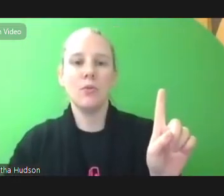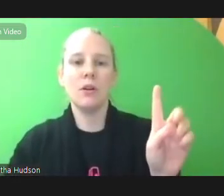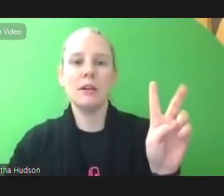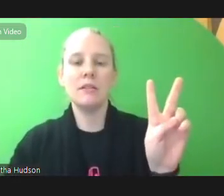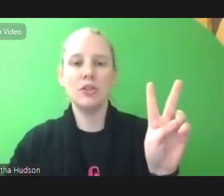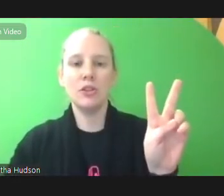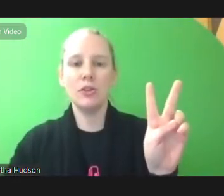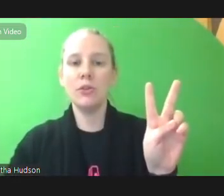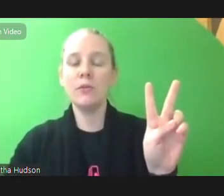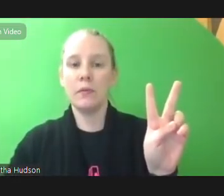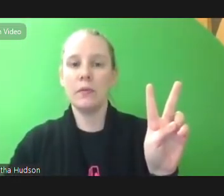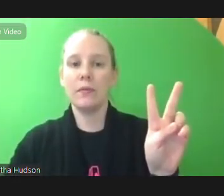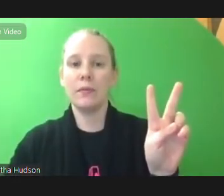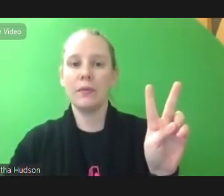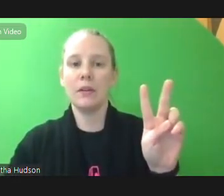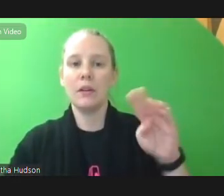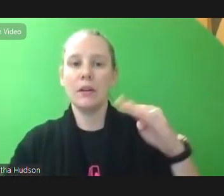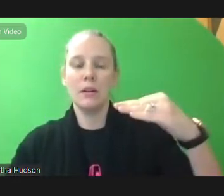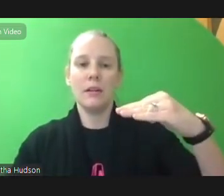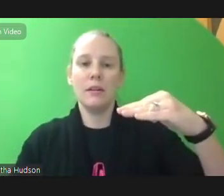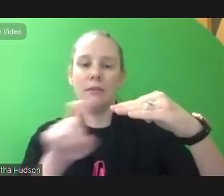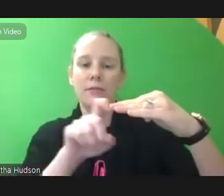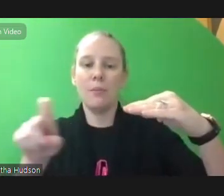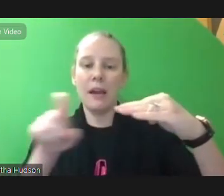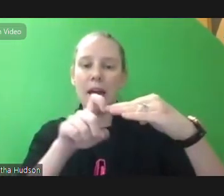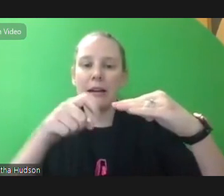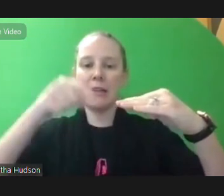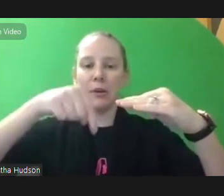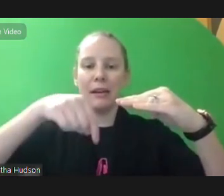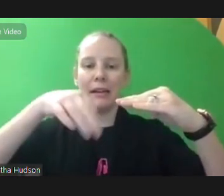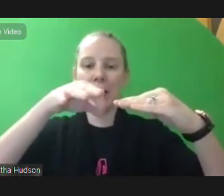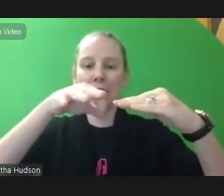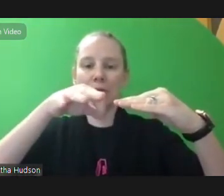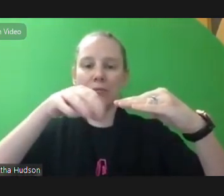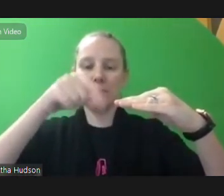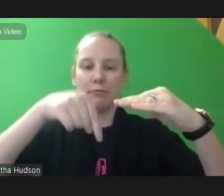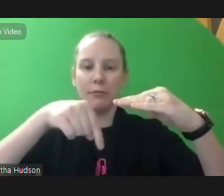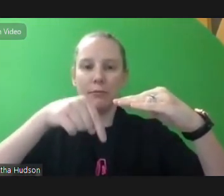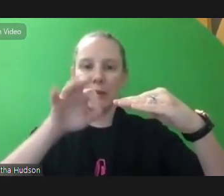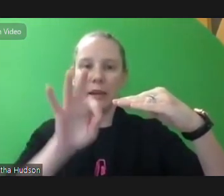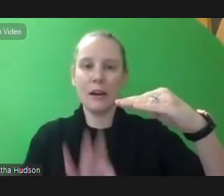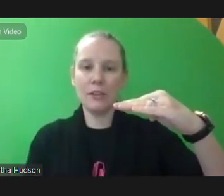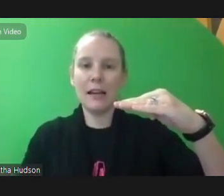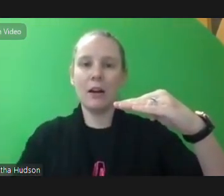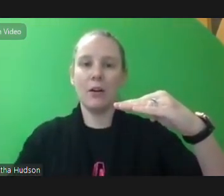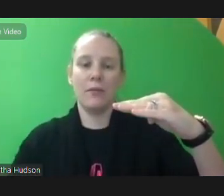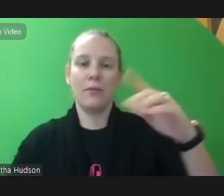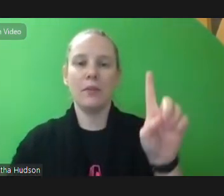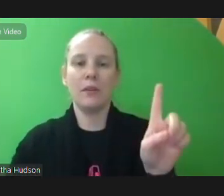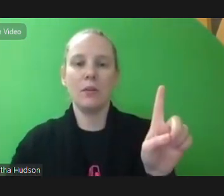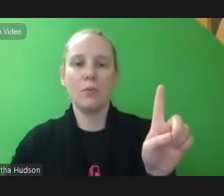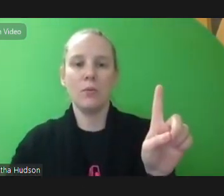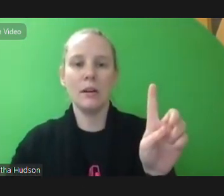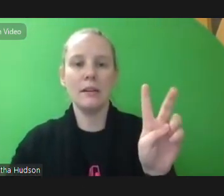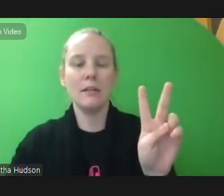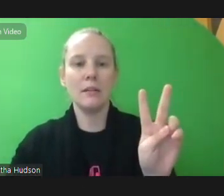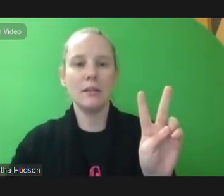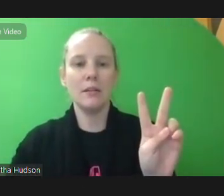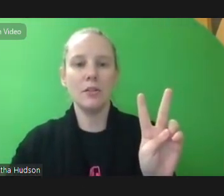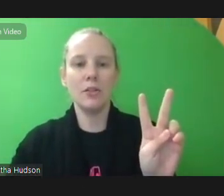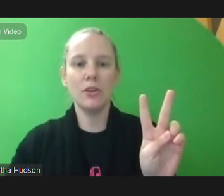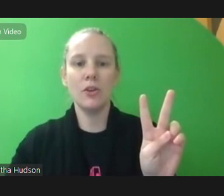So 1, 2. Now from my X, I'm going to count down.